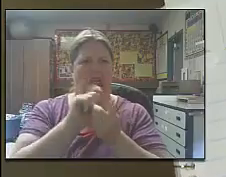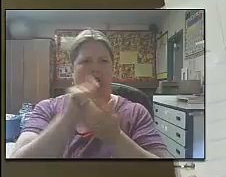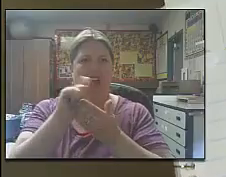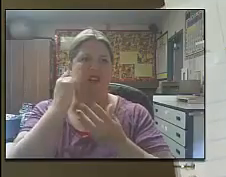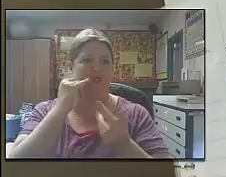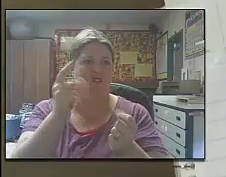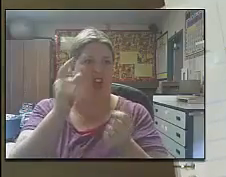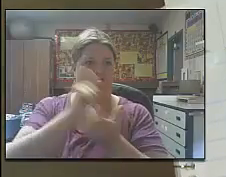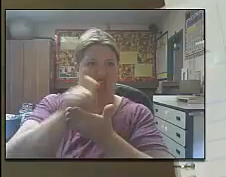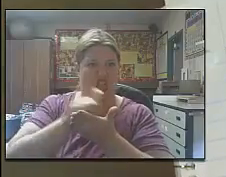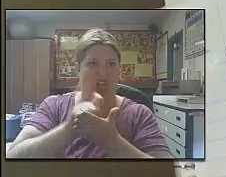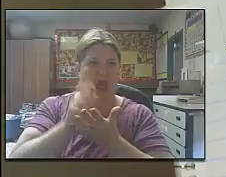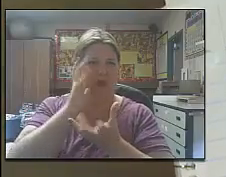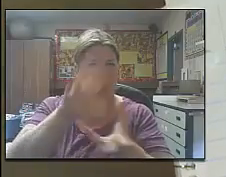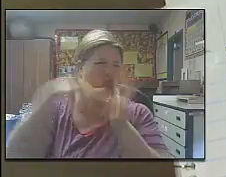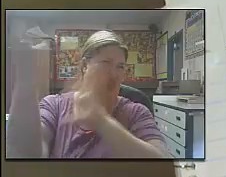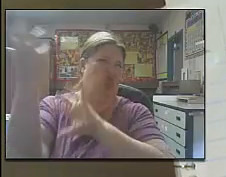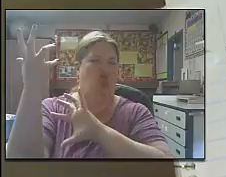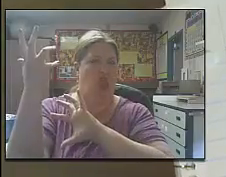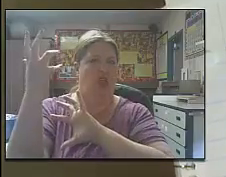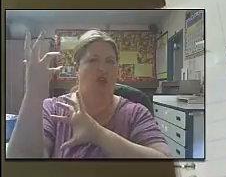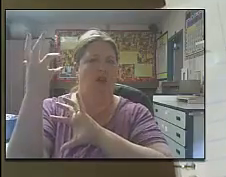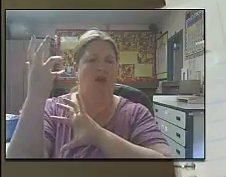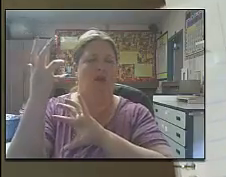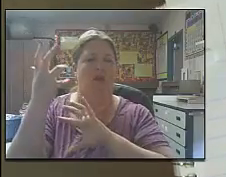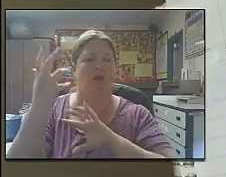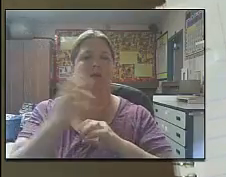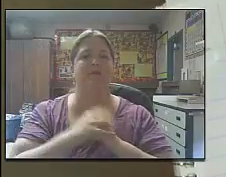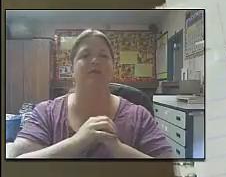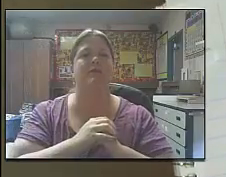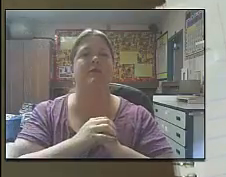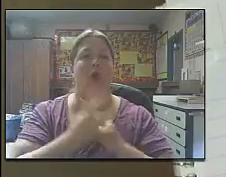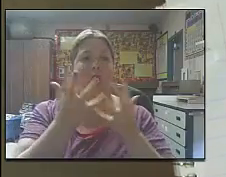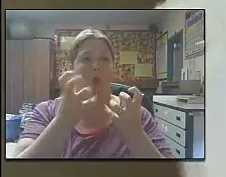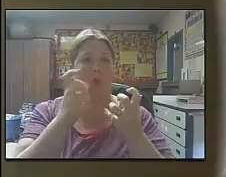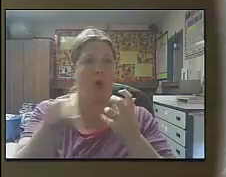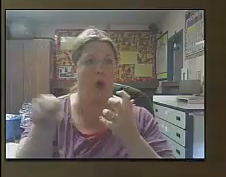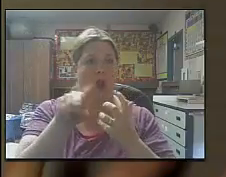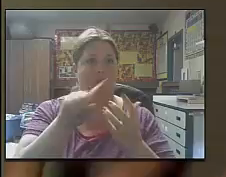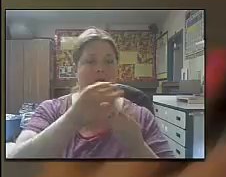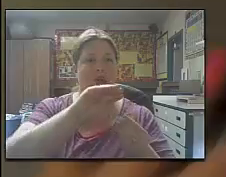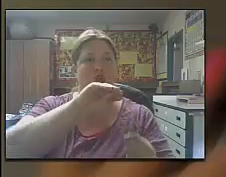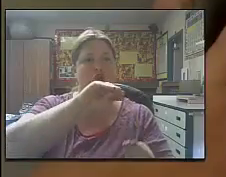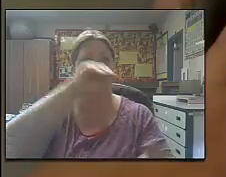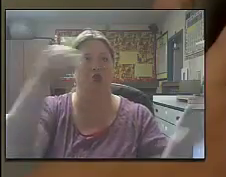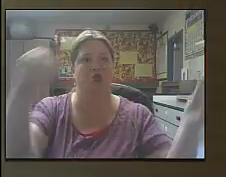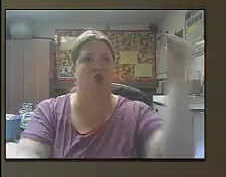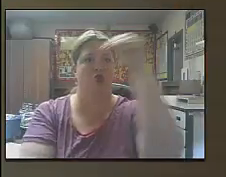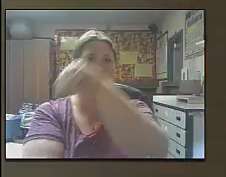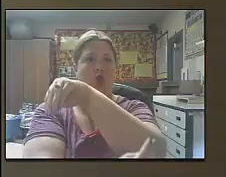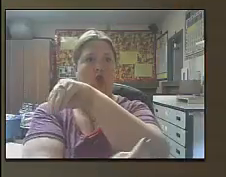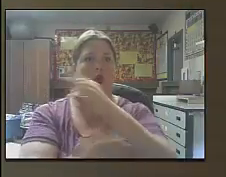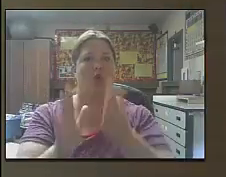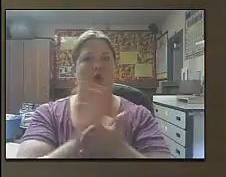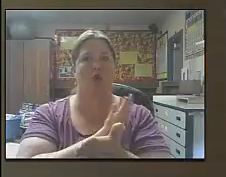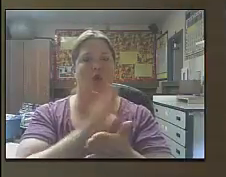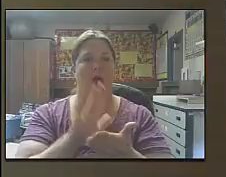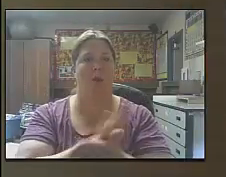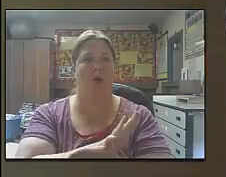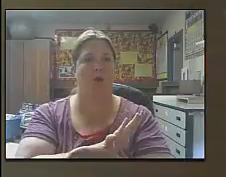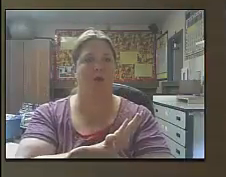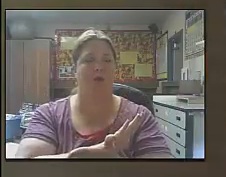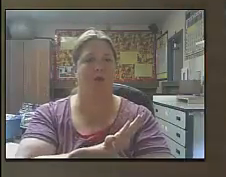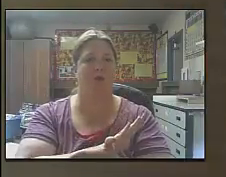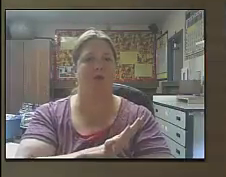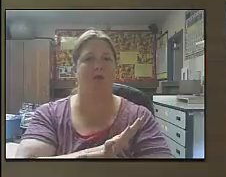going fast, is going to get all crazy. So I want you, everybody, to turn your paper, and